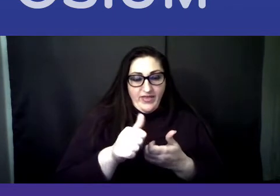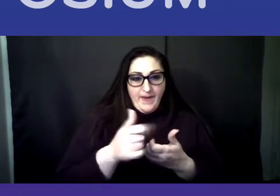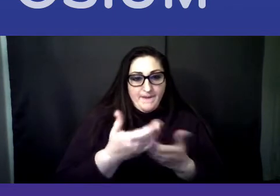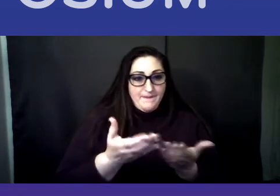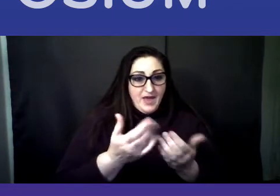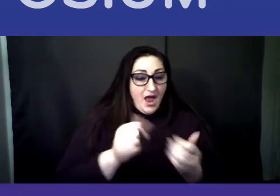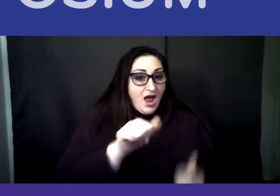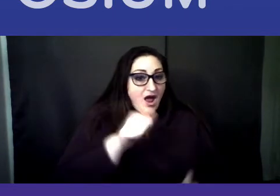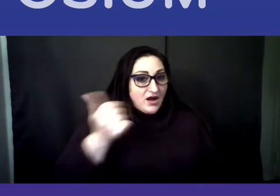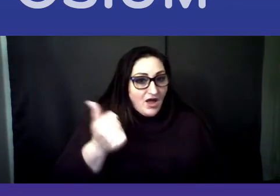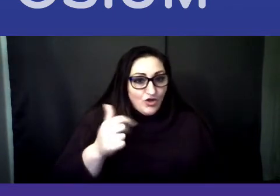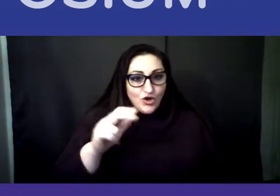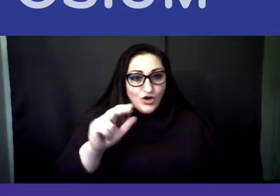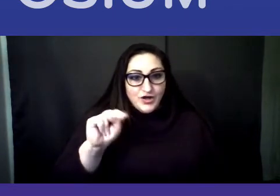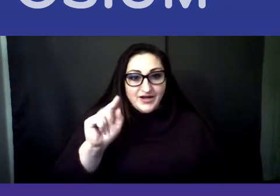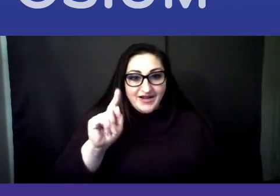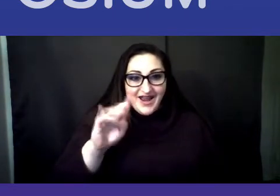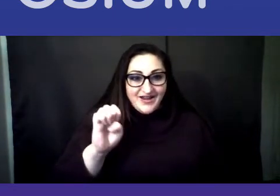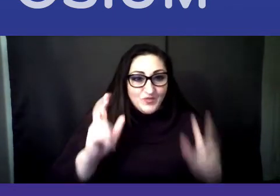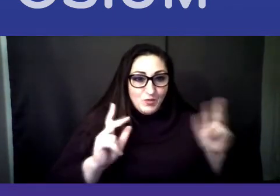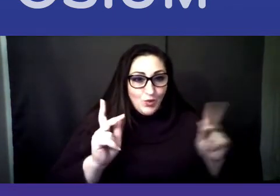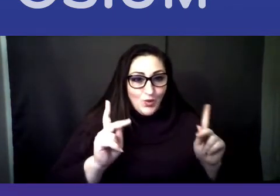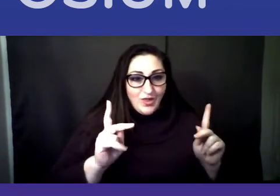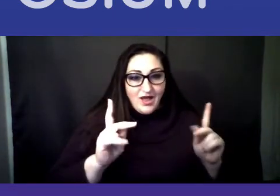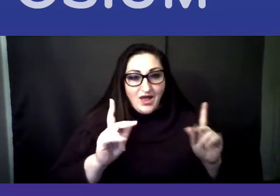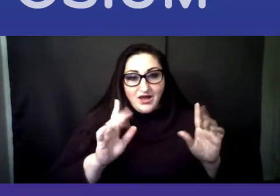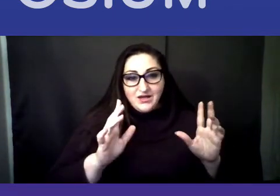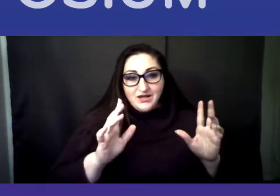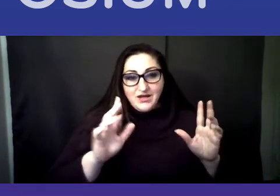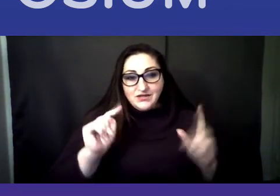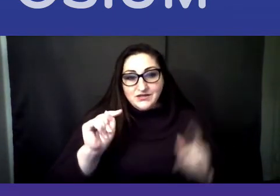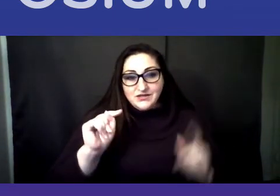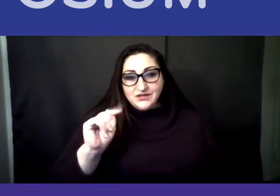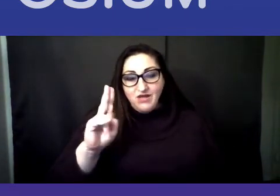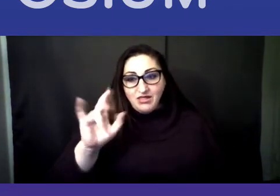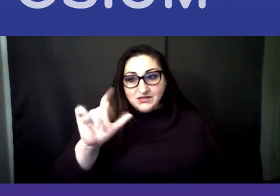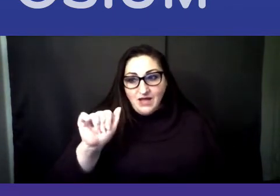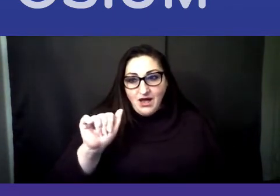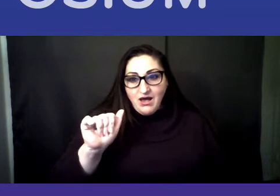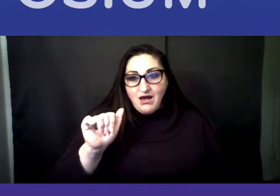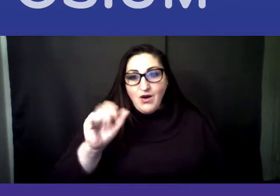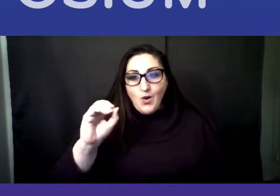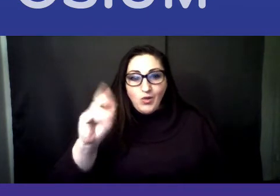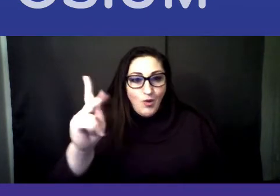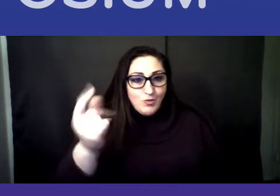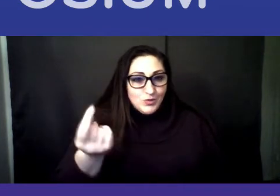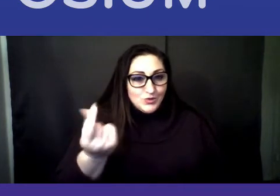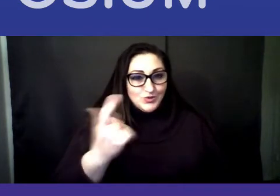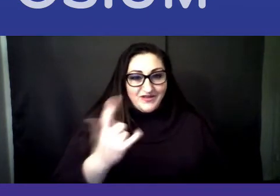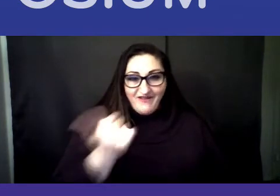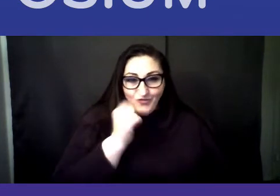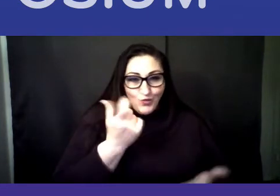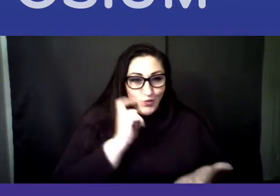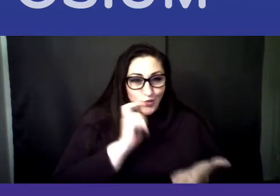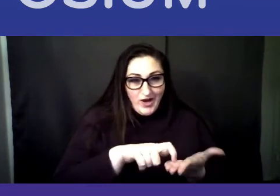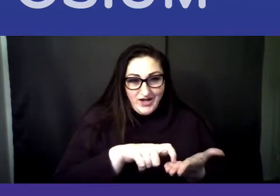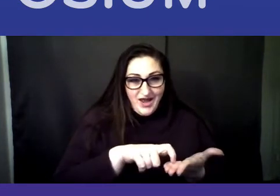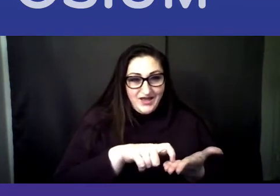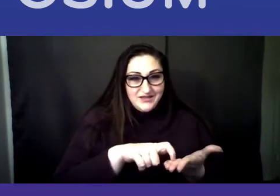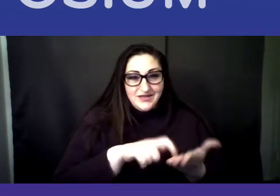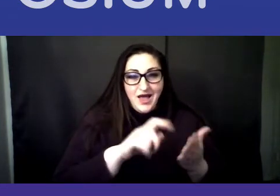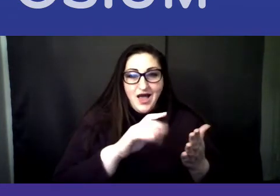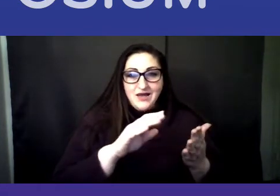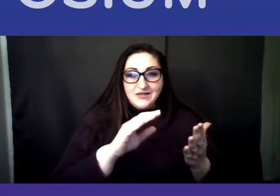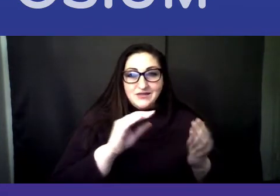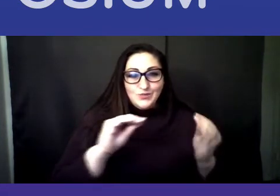folk here locally in greater Tulsa, Oklahoma, to be doing movement work, even if they haven't been recognized as movers in that way.